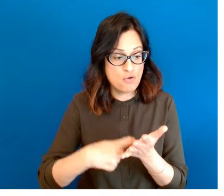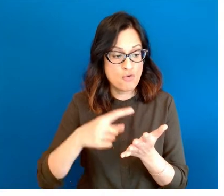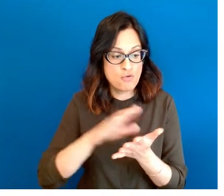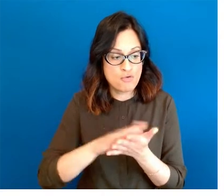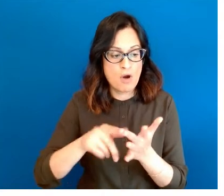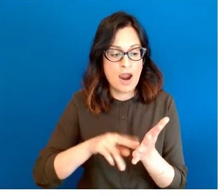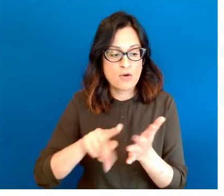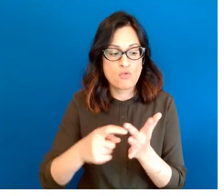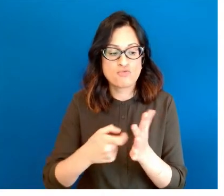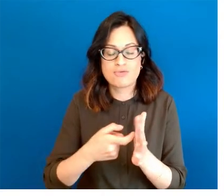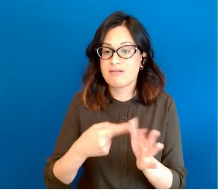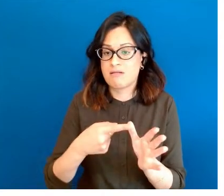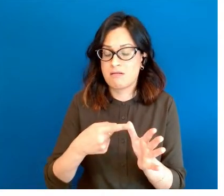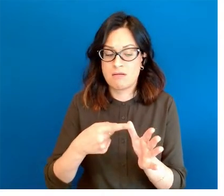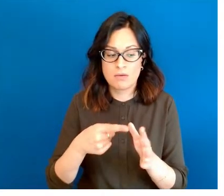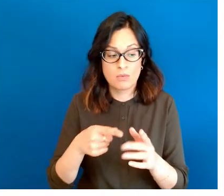itch.